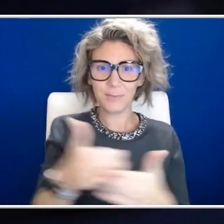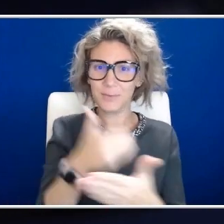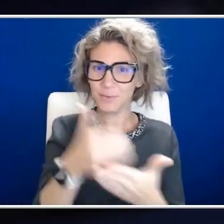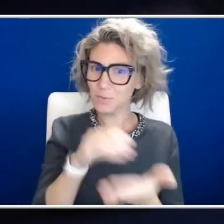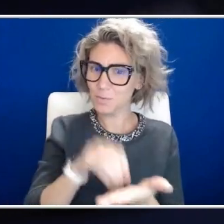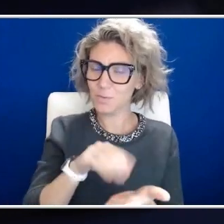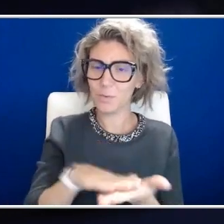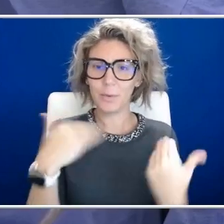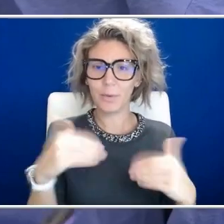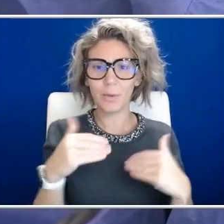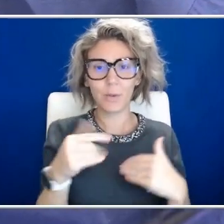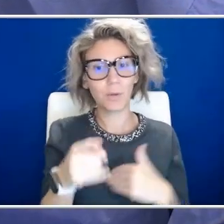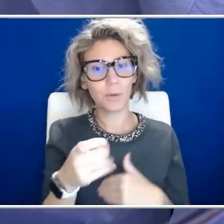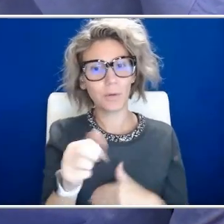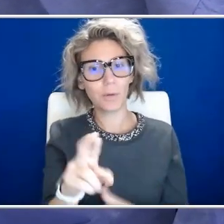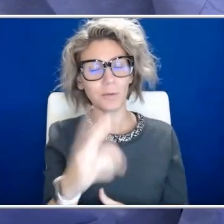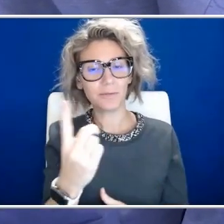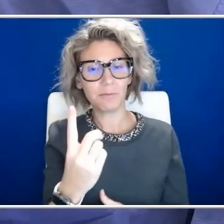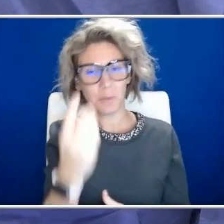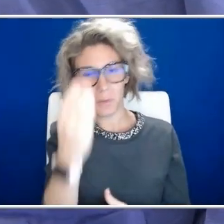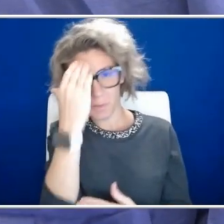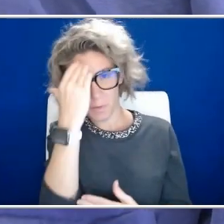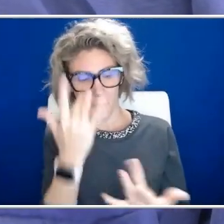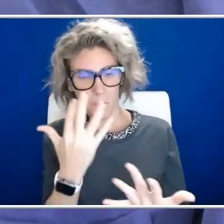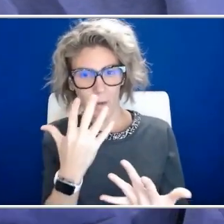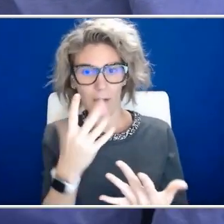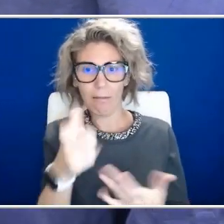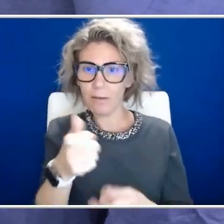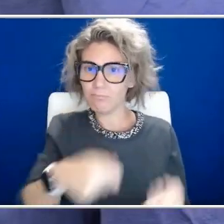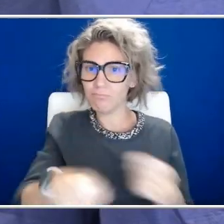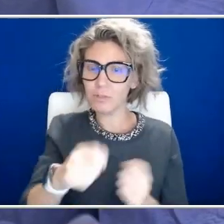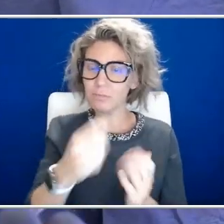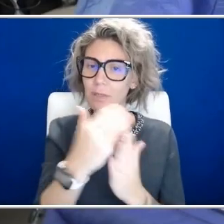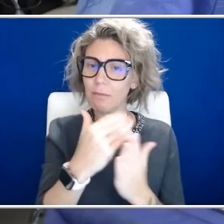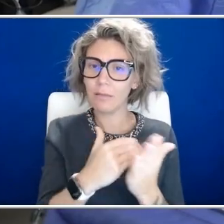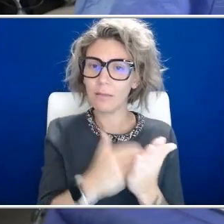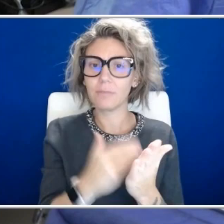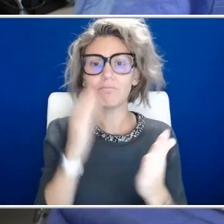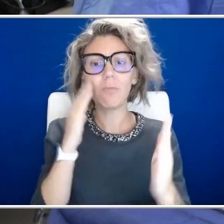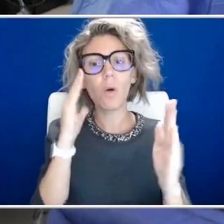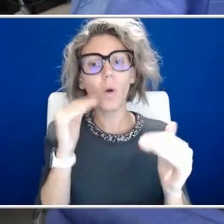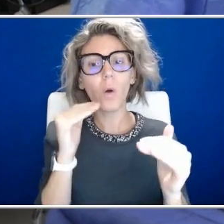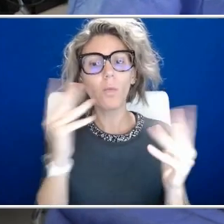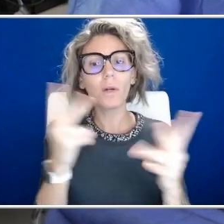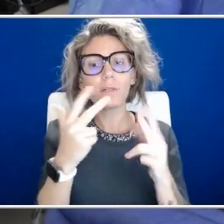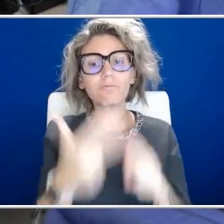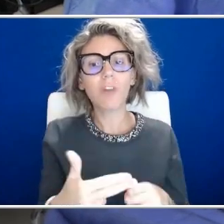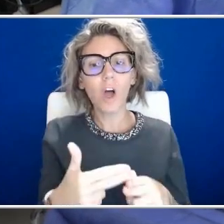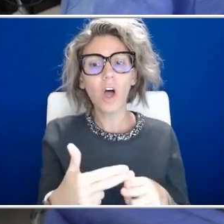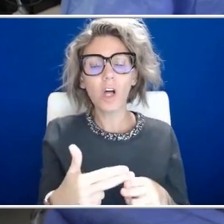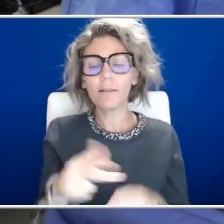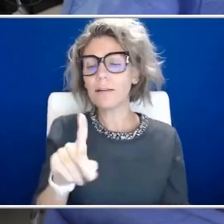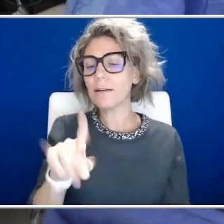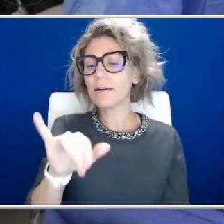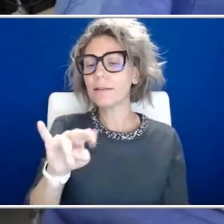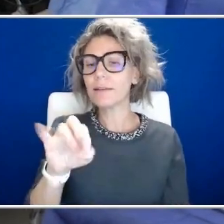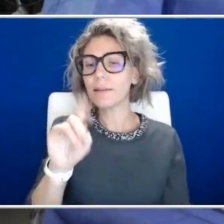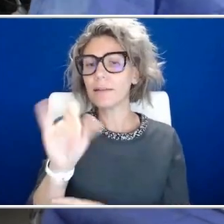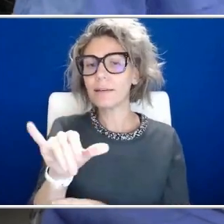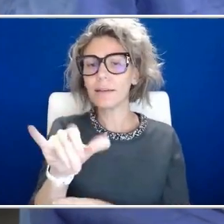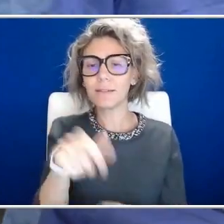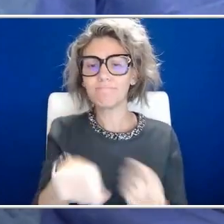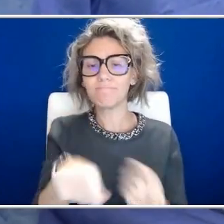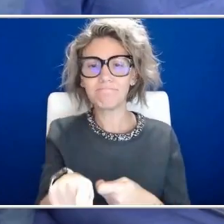is waiting on the transplant list, there is hope in the way of what's called a kidney swap. We'll explain how it works and how it brought one